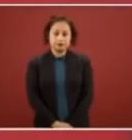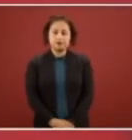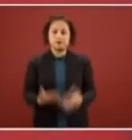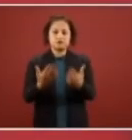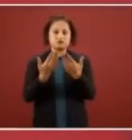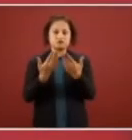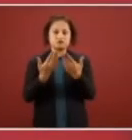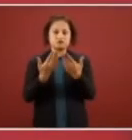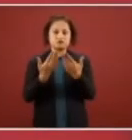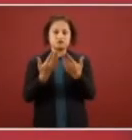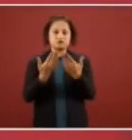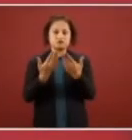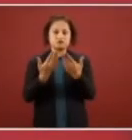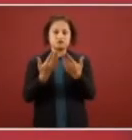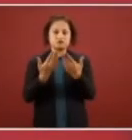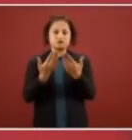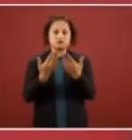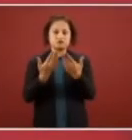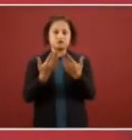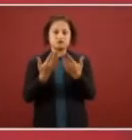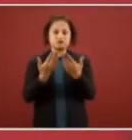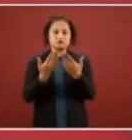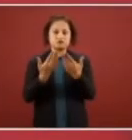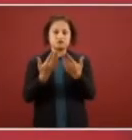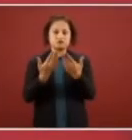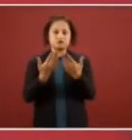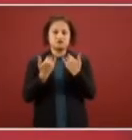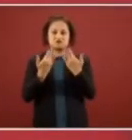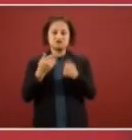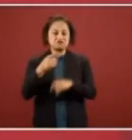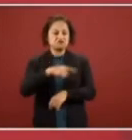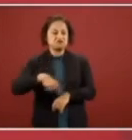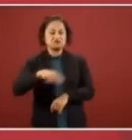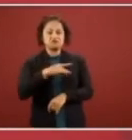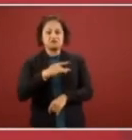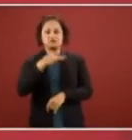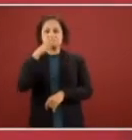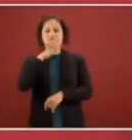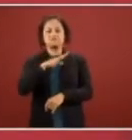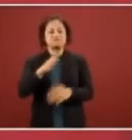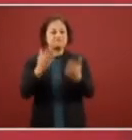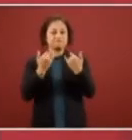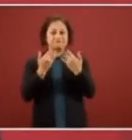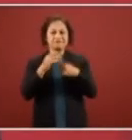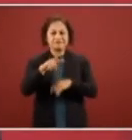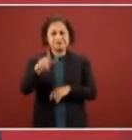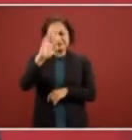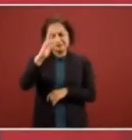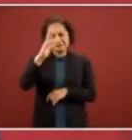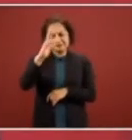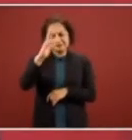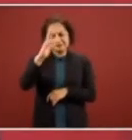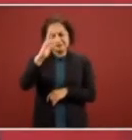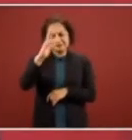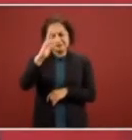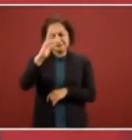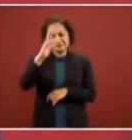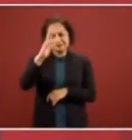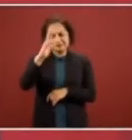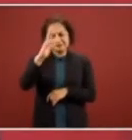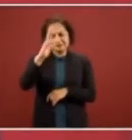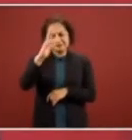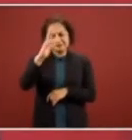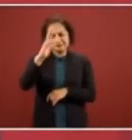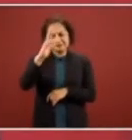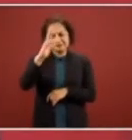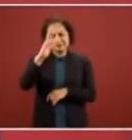desaliento. There is no sadness. ¿Se acuerdan lo que decían antes? Remember what